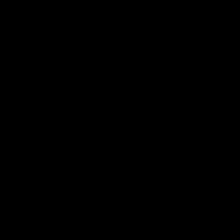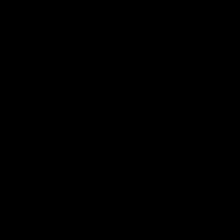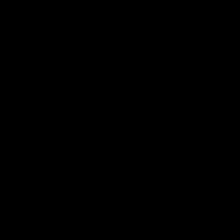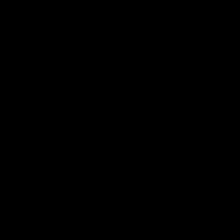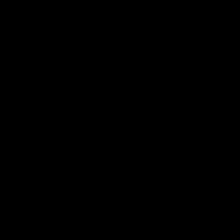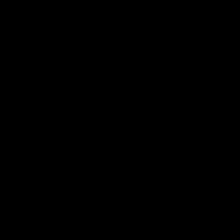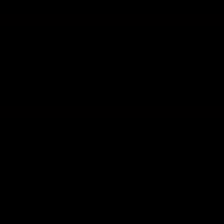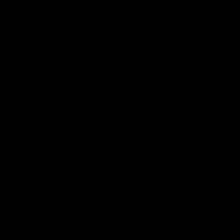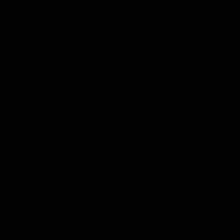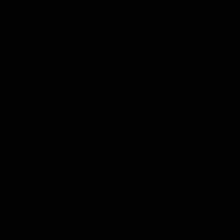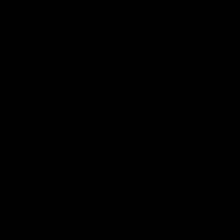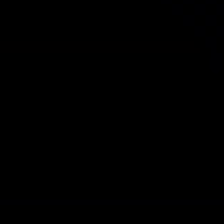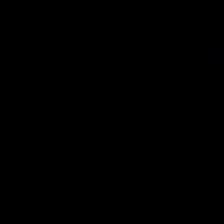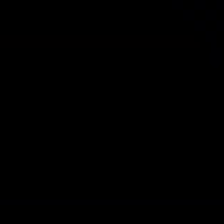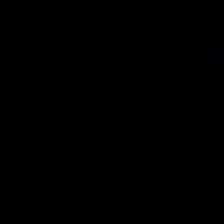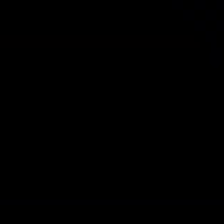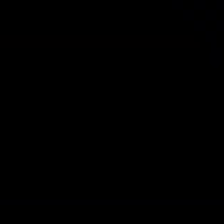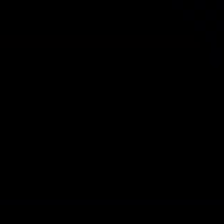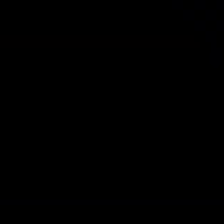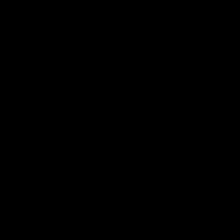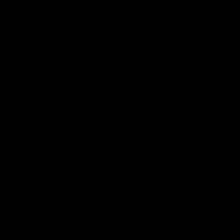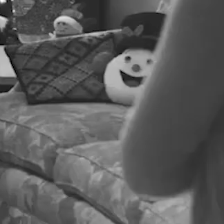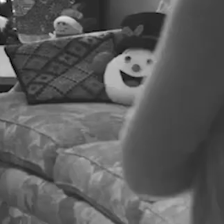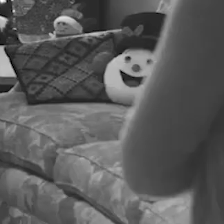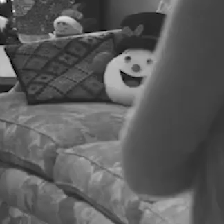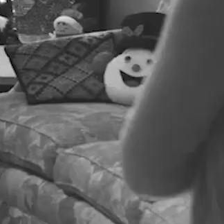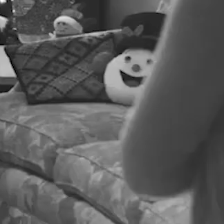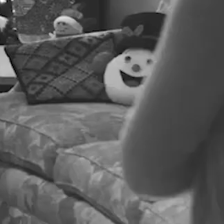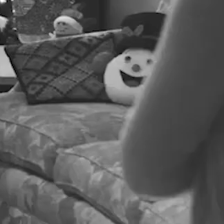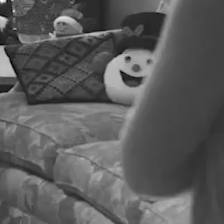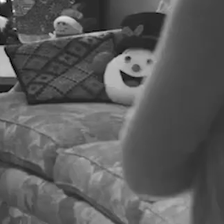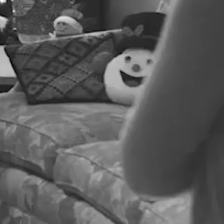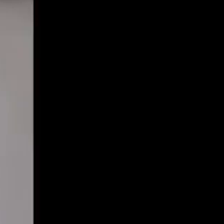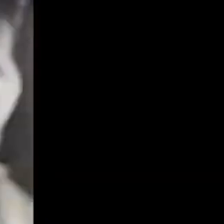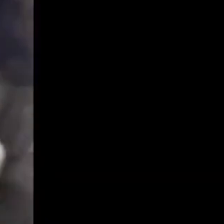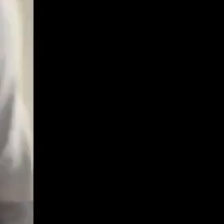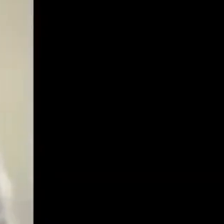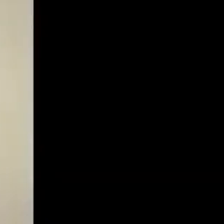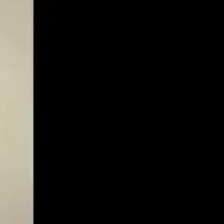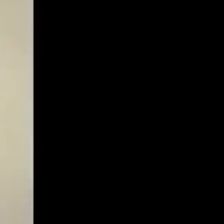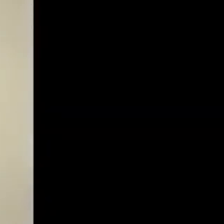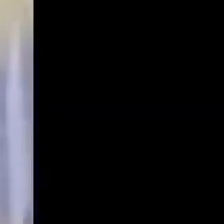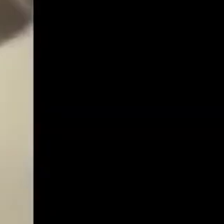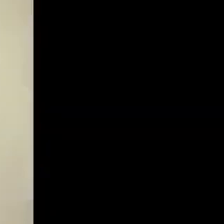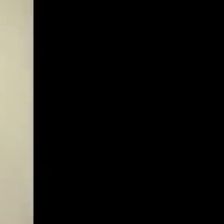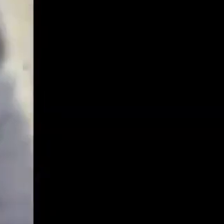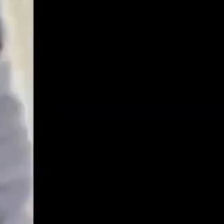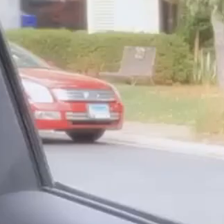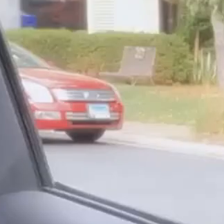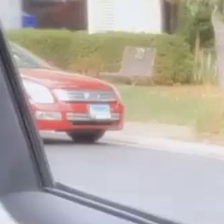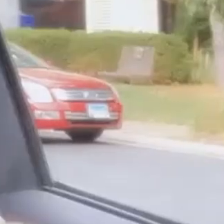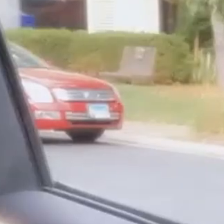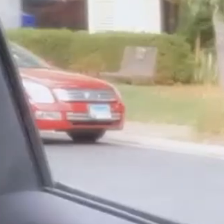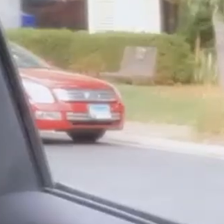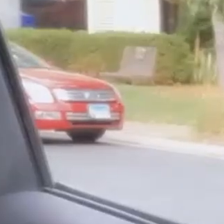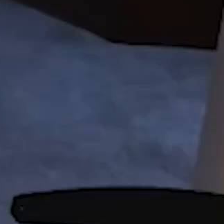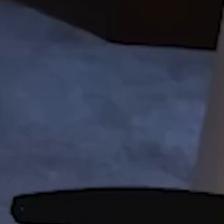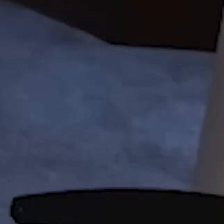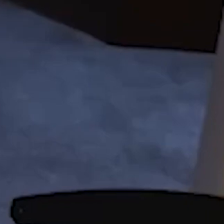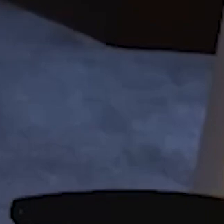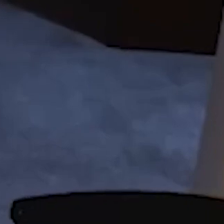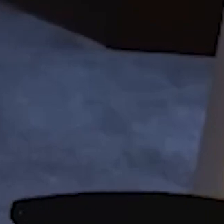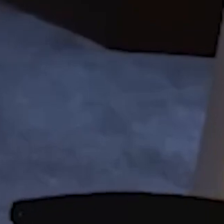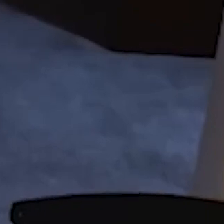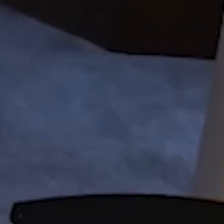only thinking of one another. Brother aligned against sister. Never thinking just for one